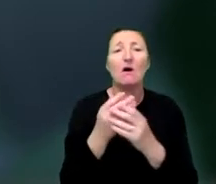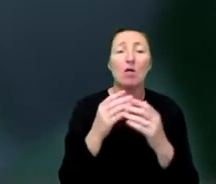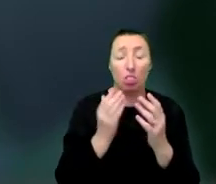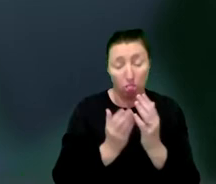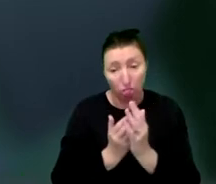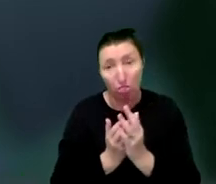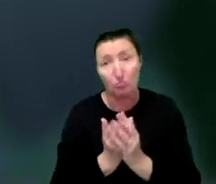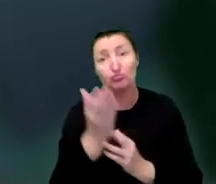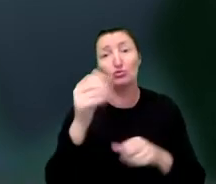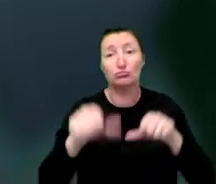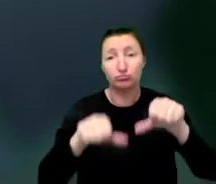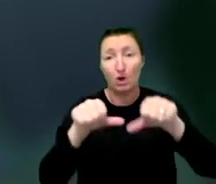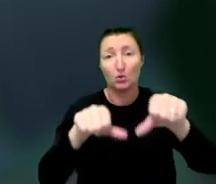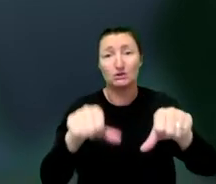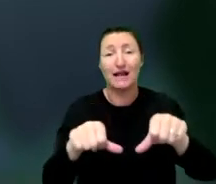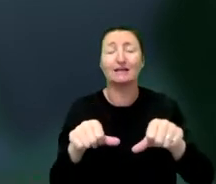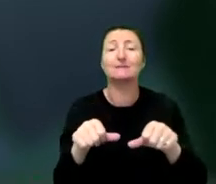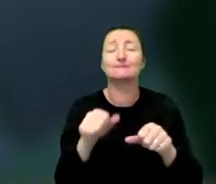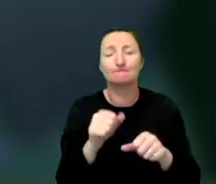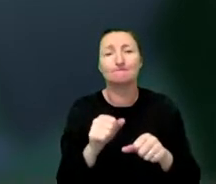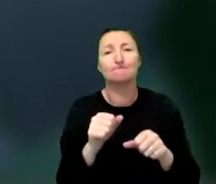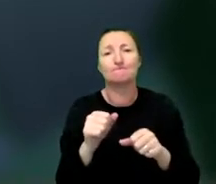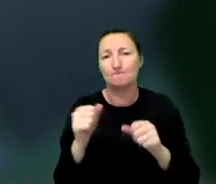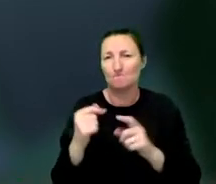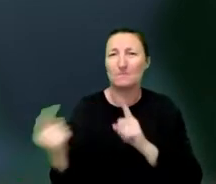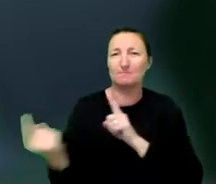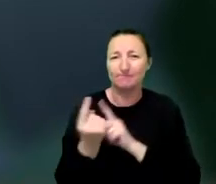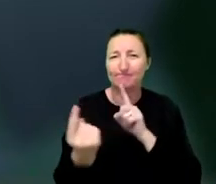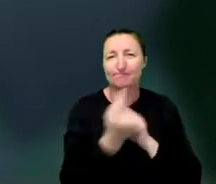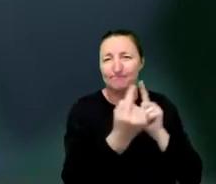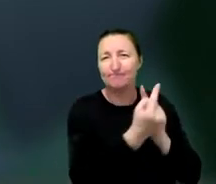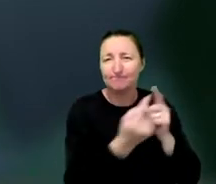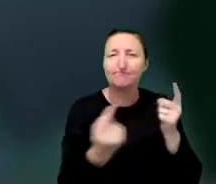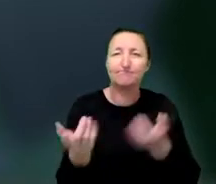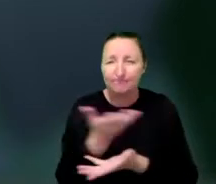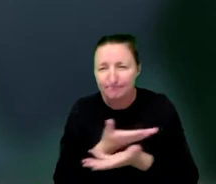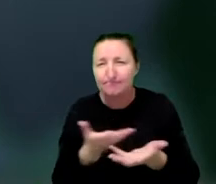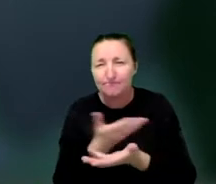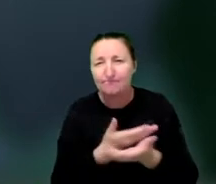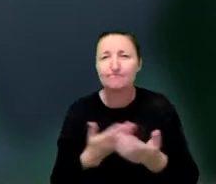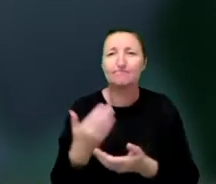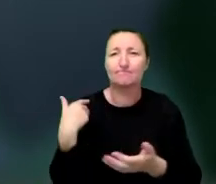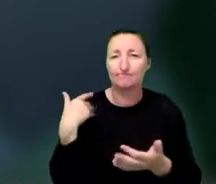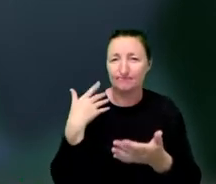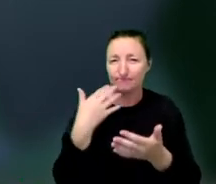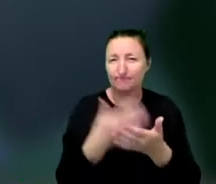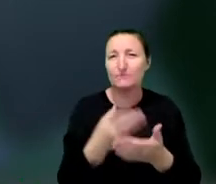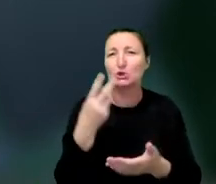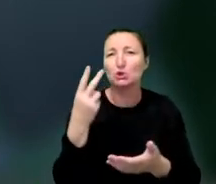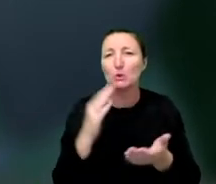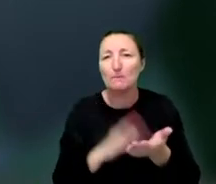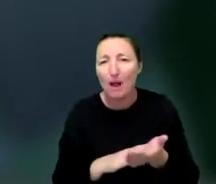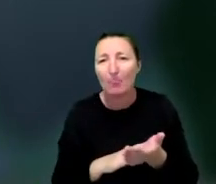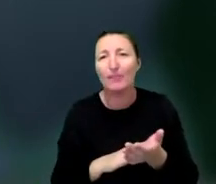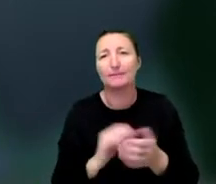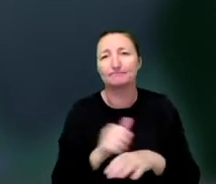As we kind of met over the course of about a month and a half or 2 months, we did regular kind of Zoom call